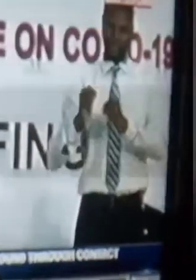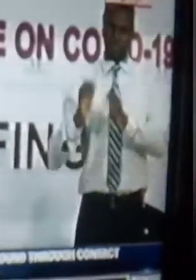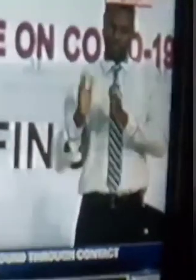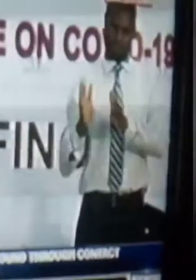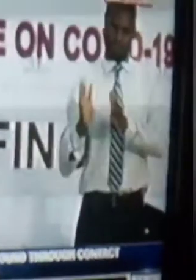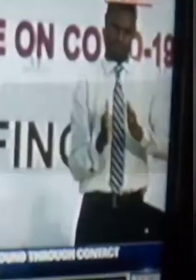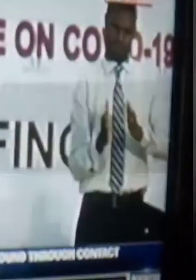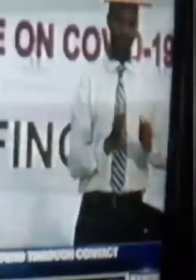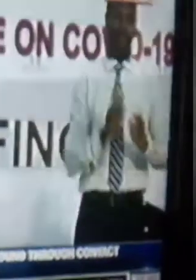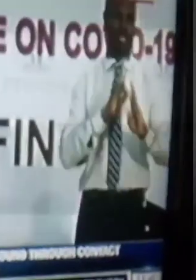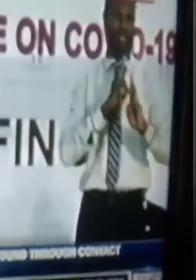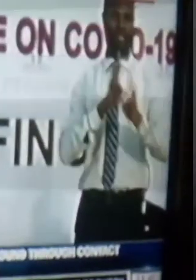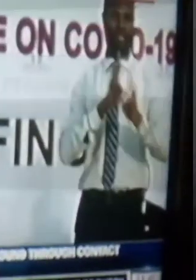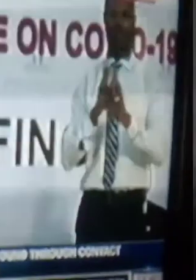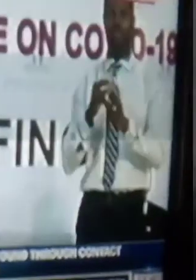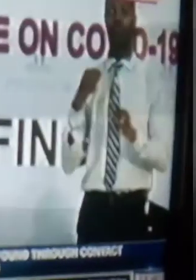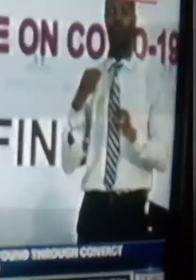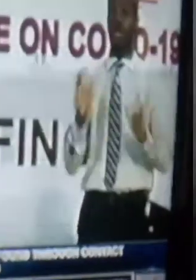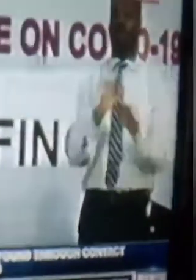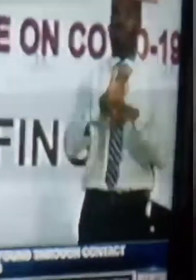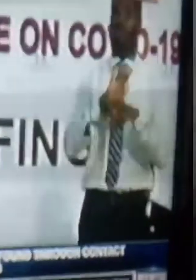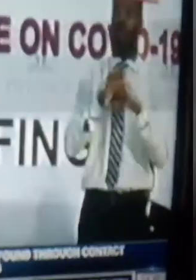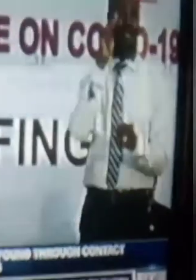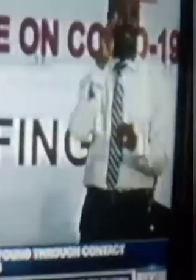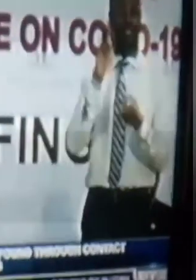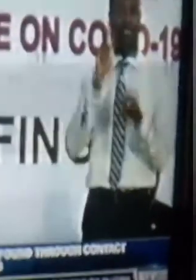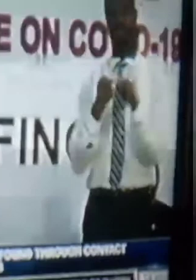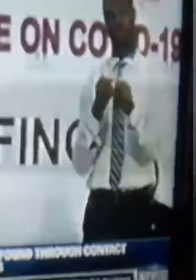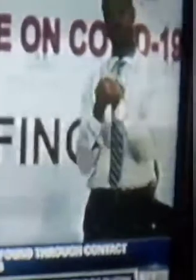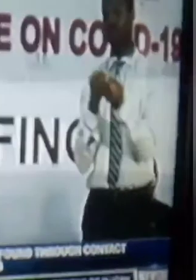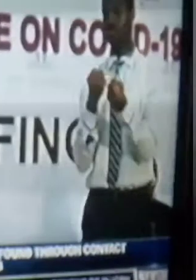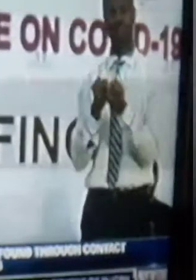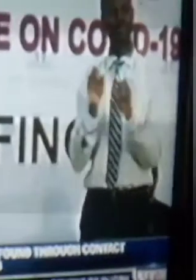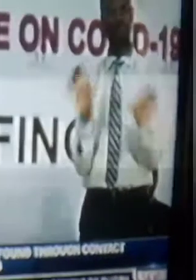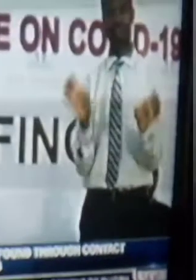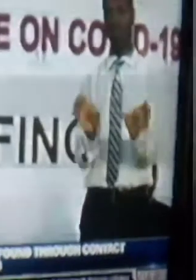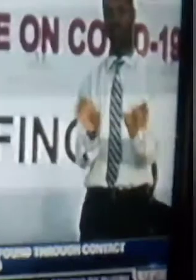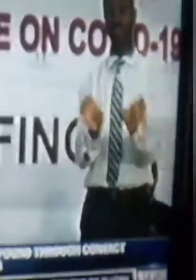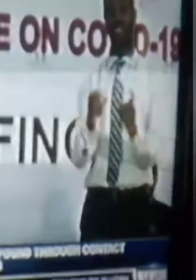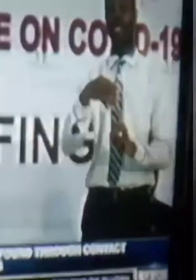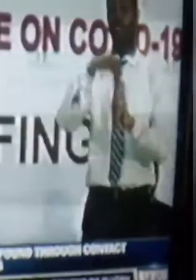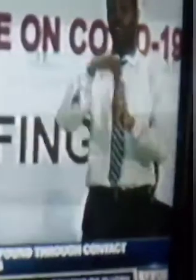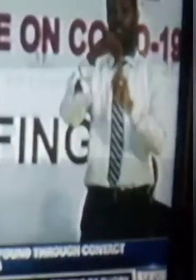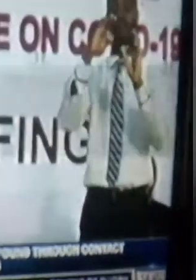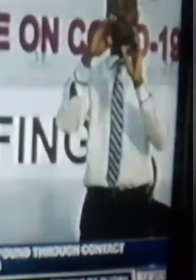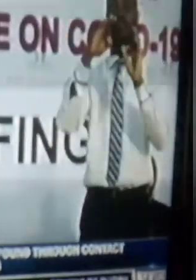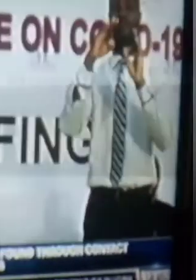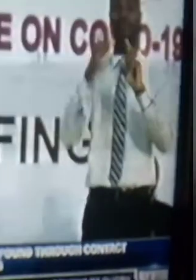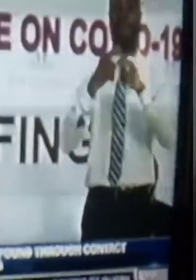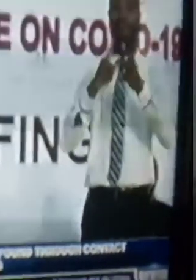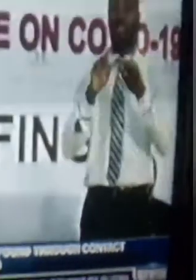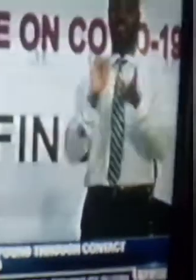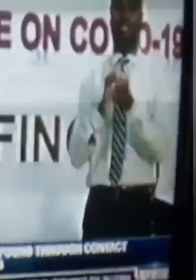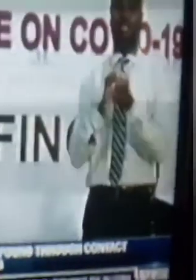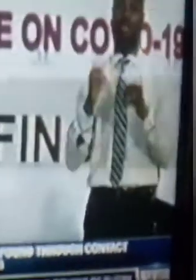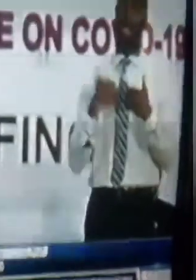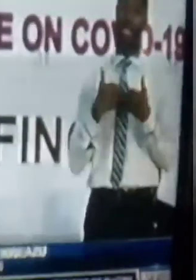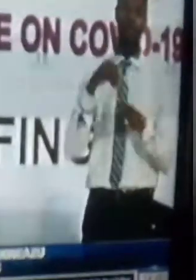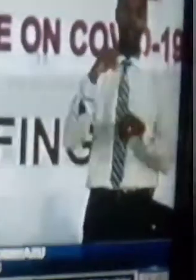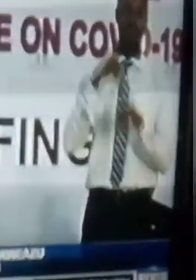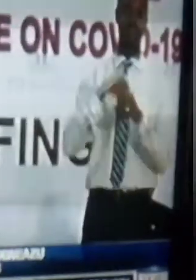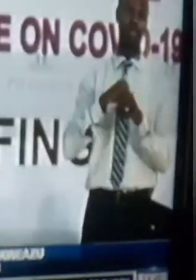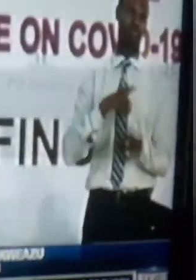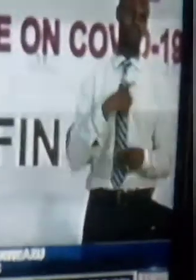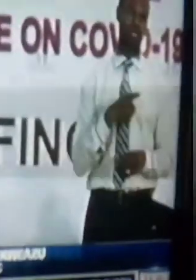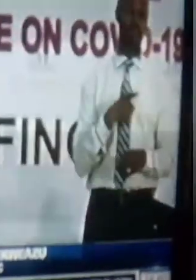all Nigerians to support these activities as they happen, especially friends in Lagos. When you see the teams arriving,